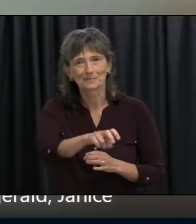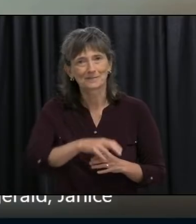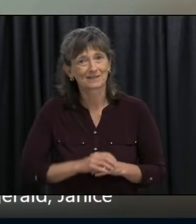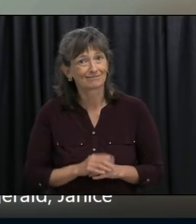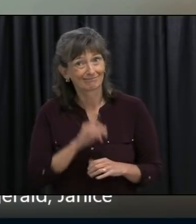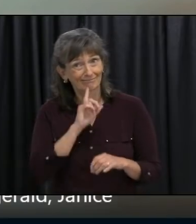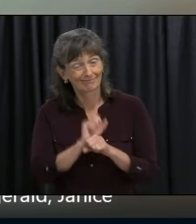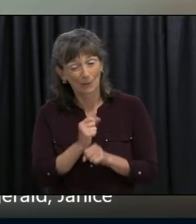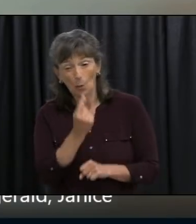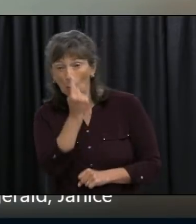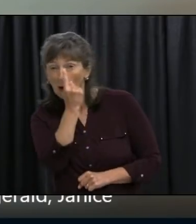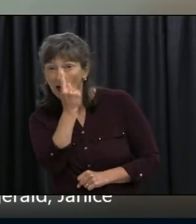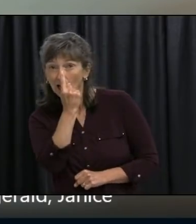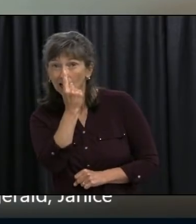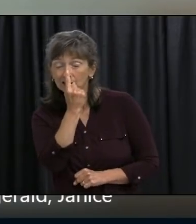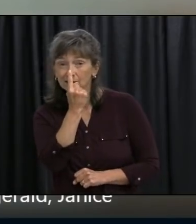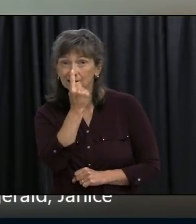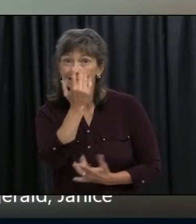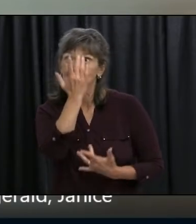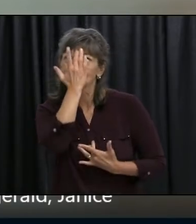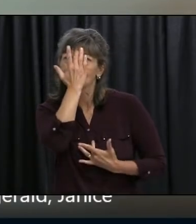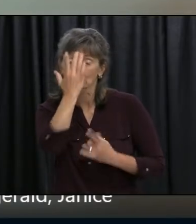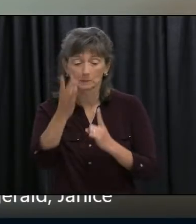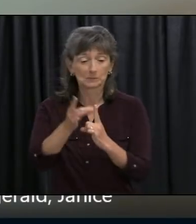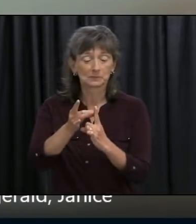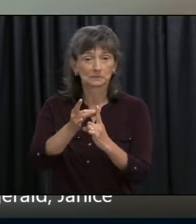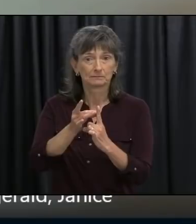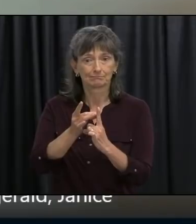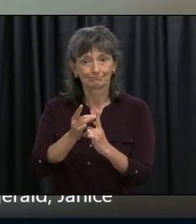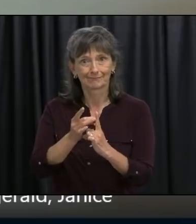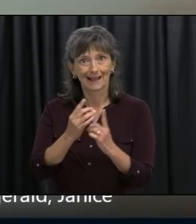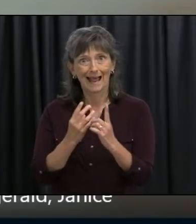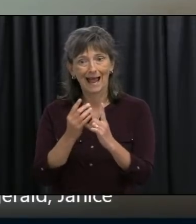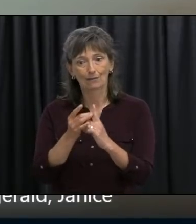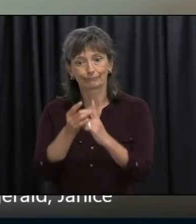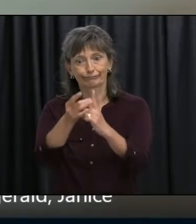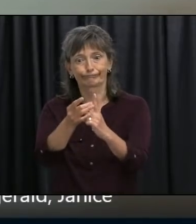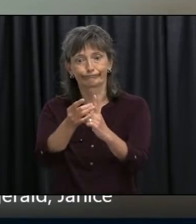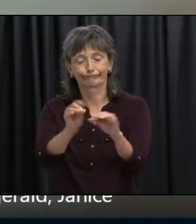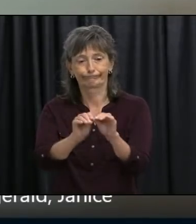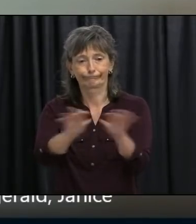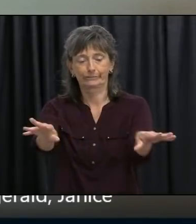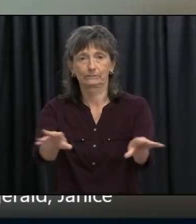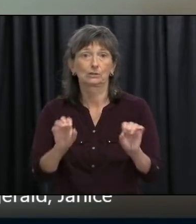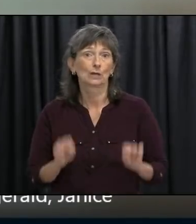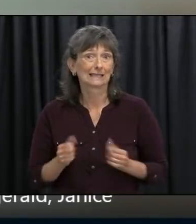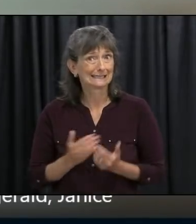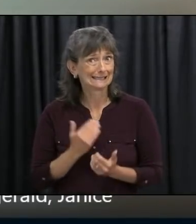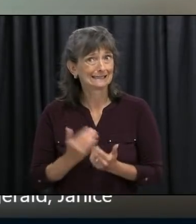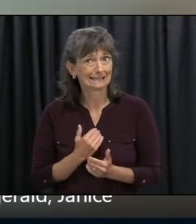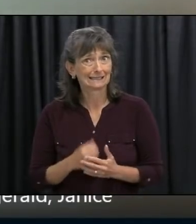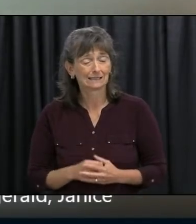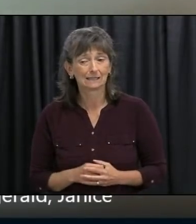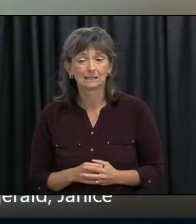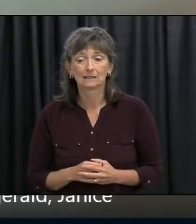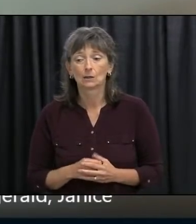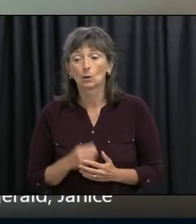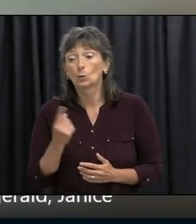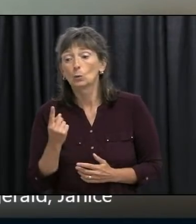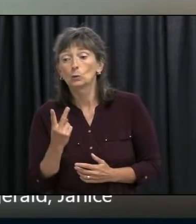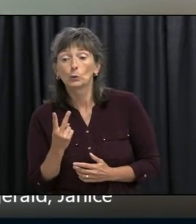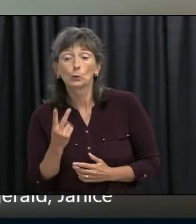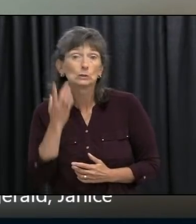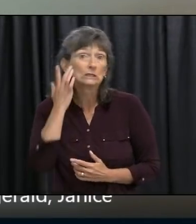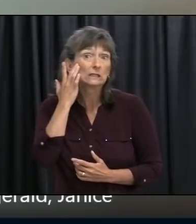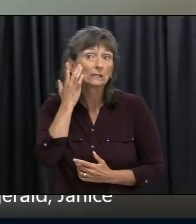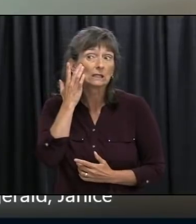takes is for one case to go somewhere and we can have spread of this virus, or you have a couple of people who may